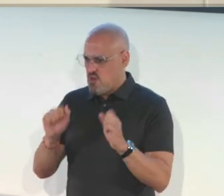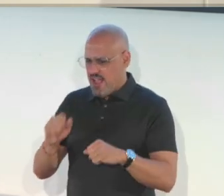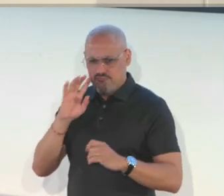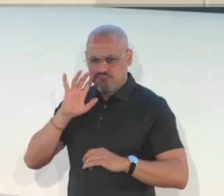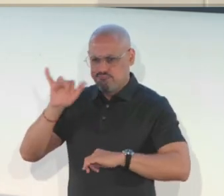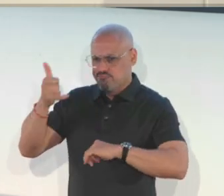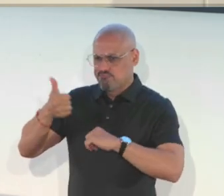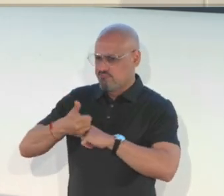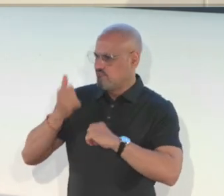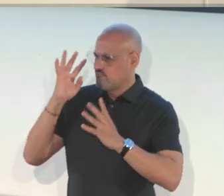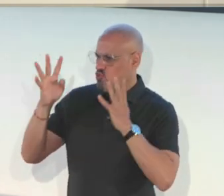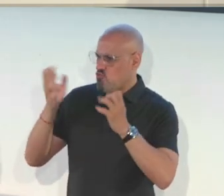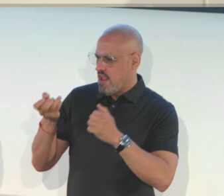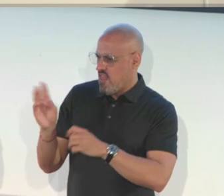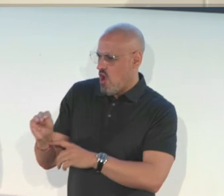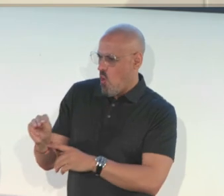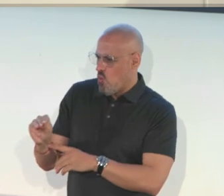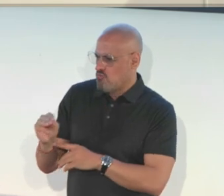own